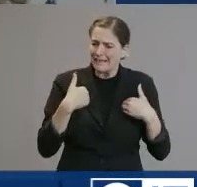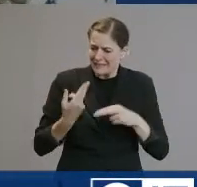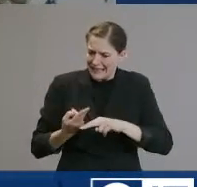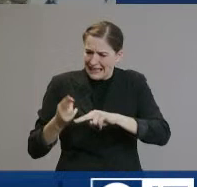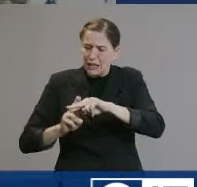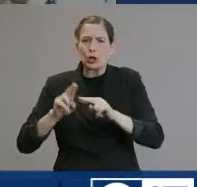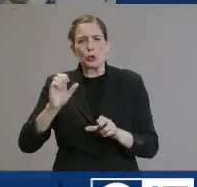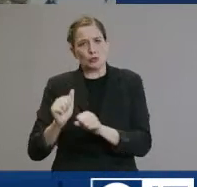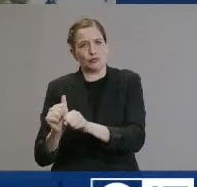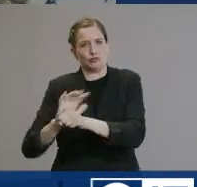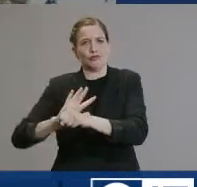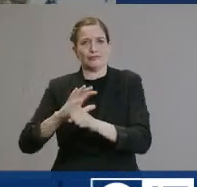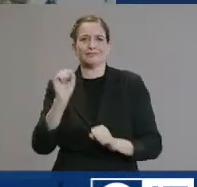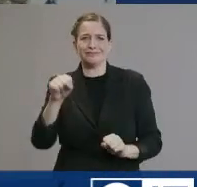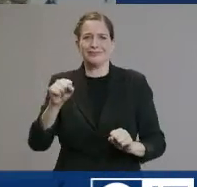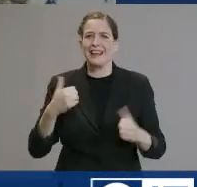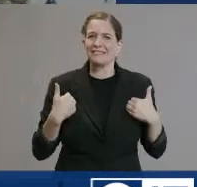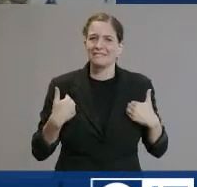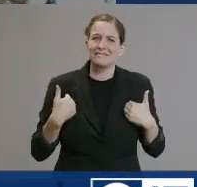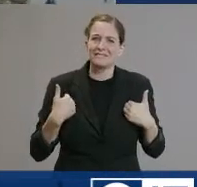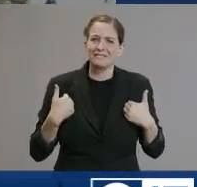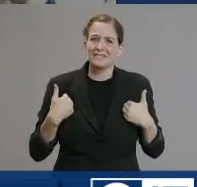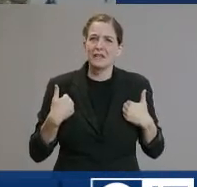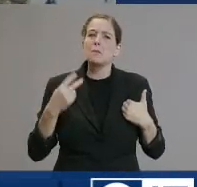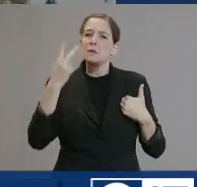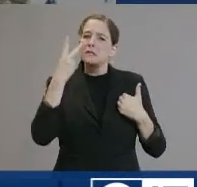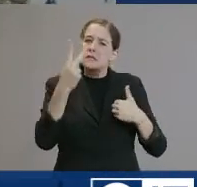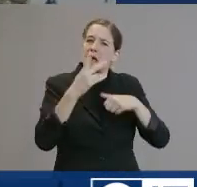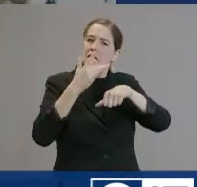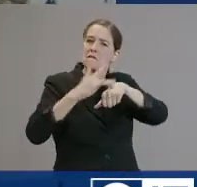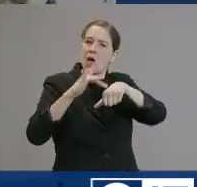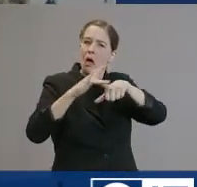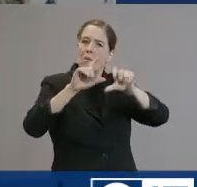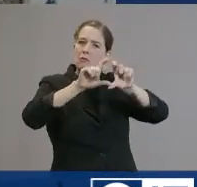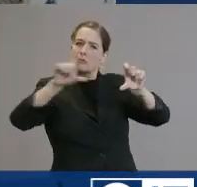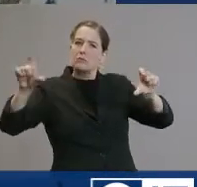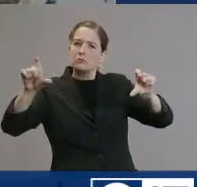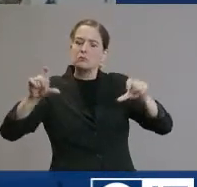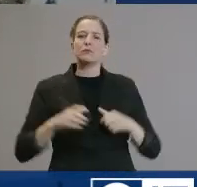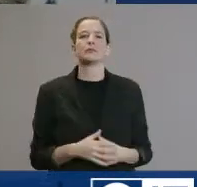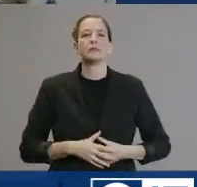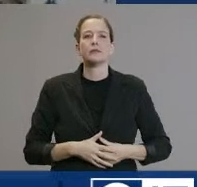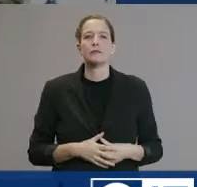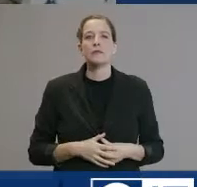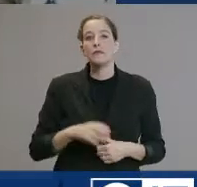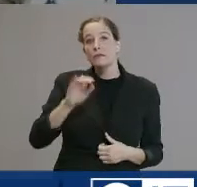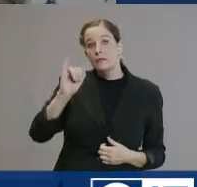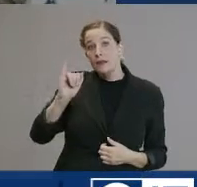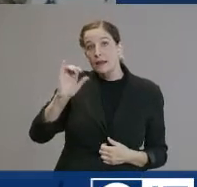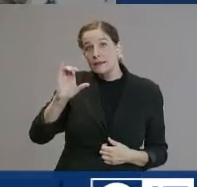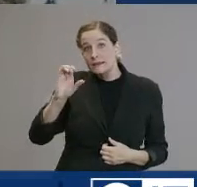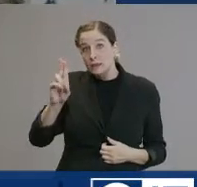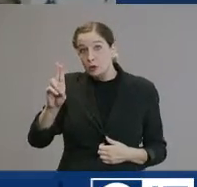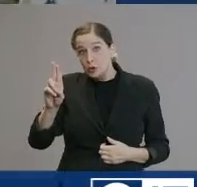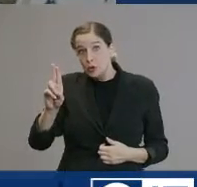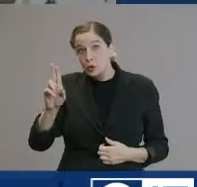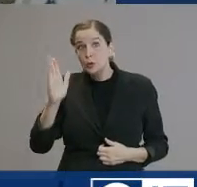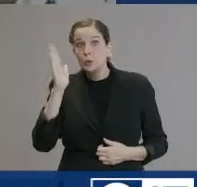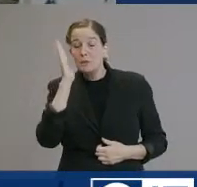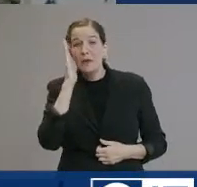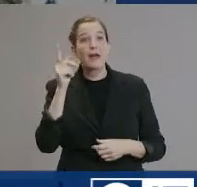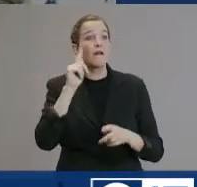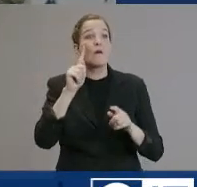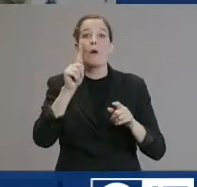Intensive care unit hospital beds. This is if you get extremely sick. We want to make sure we've got ICU beds to care for